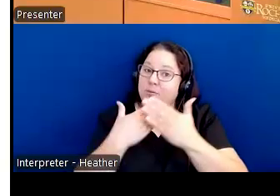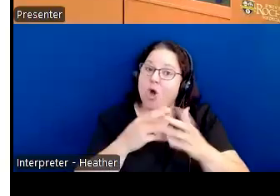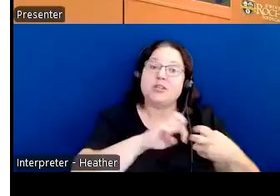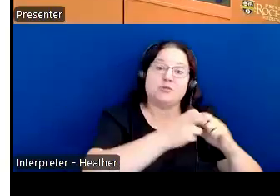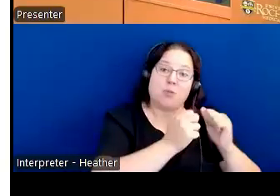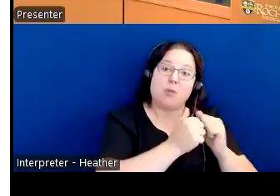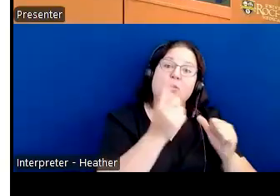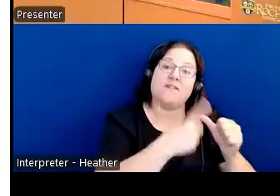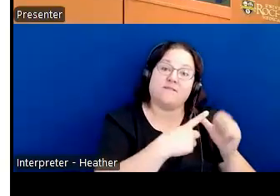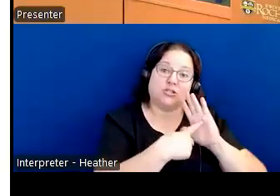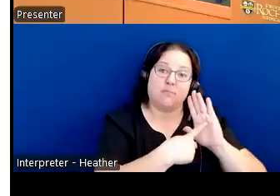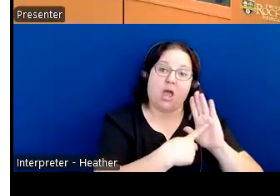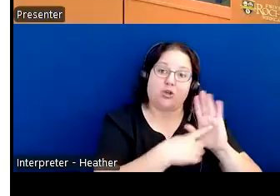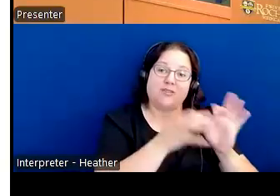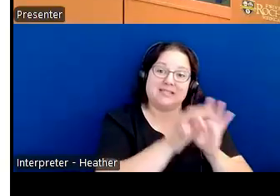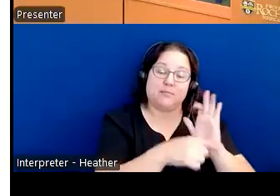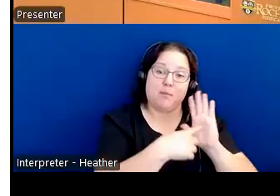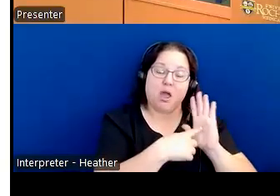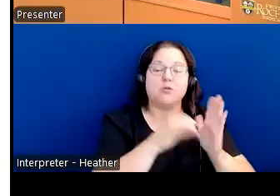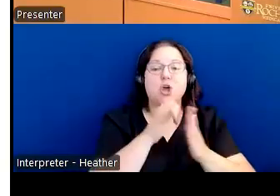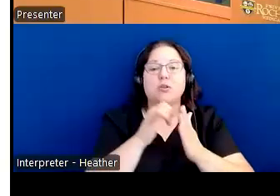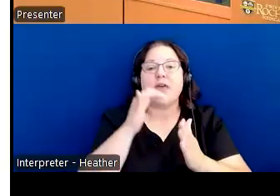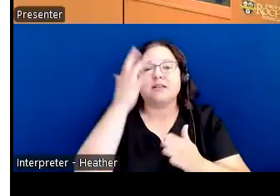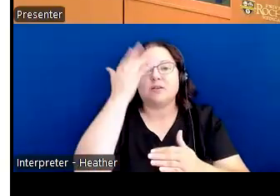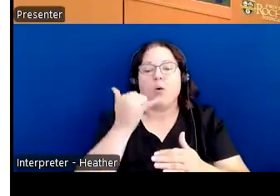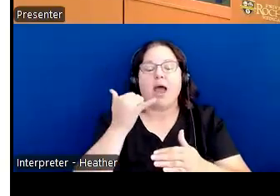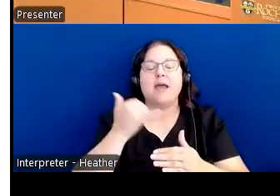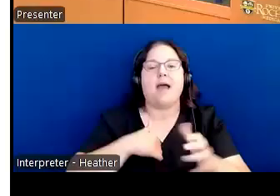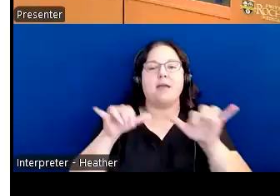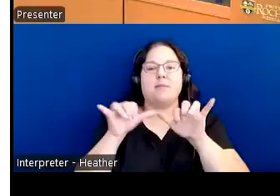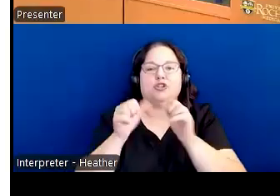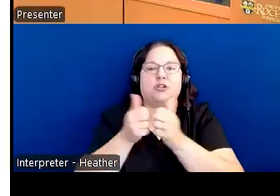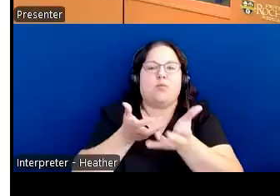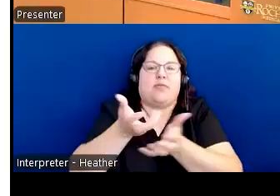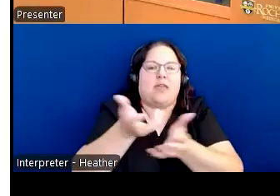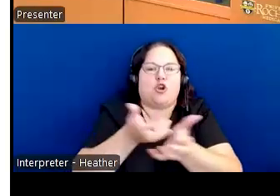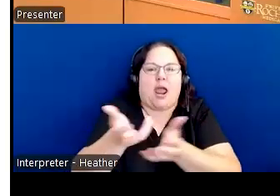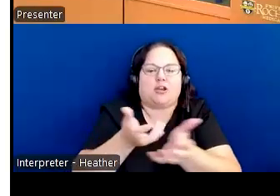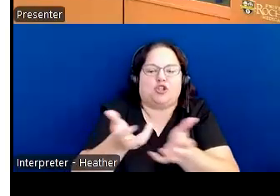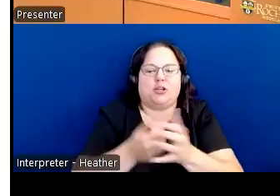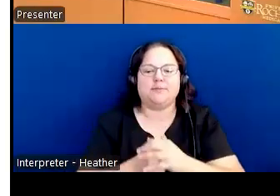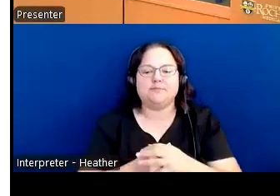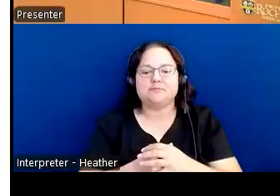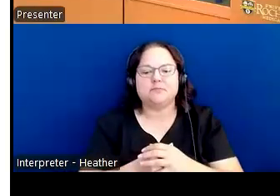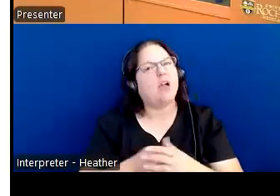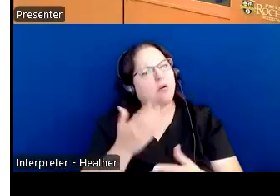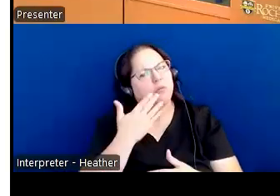why we estimated it with the interaction term. Cool. Yeah, thank you.